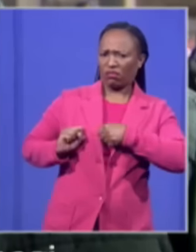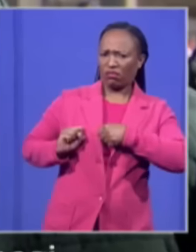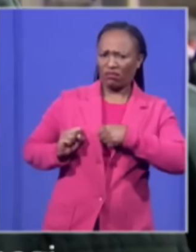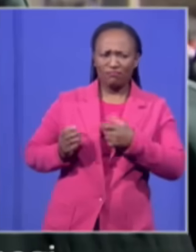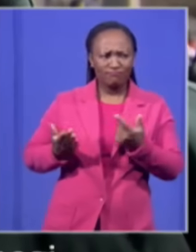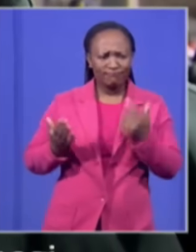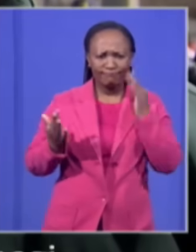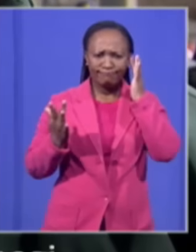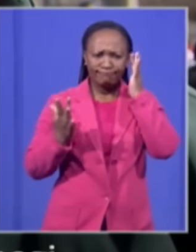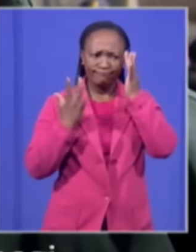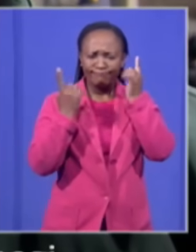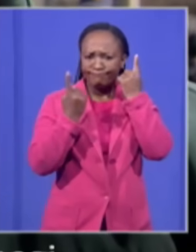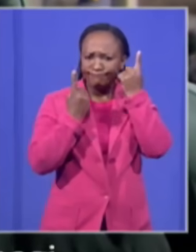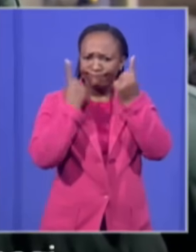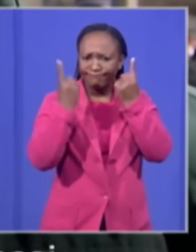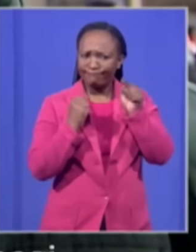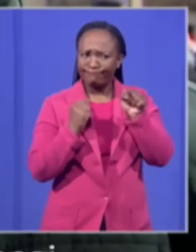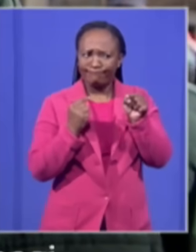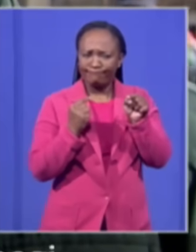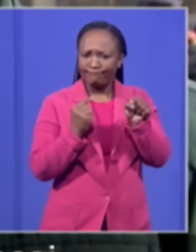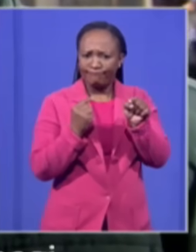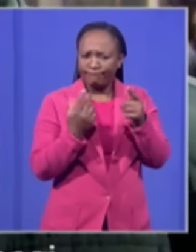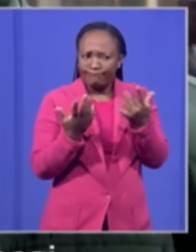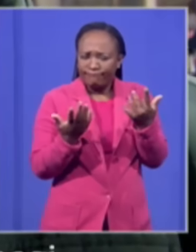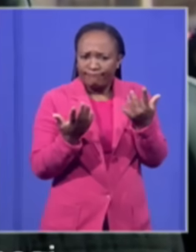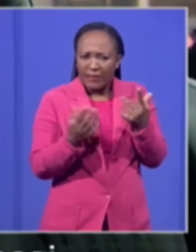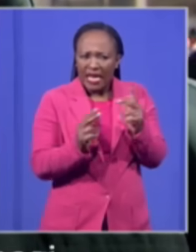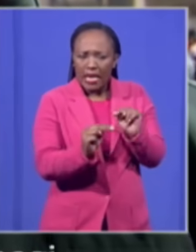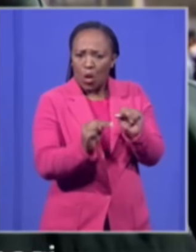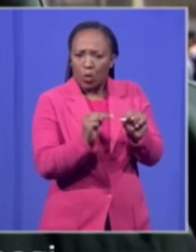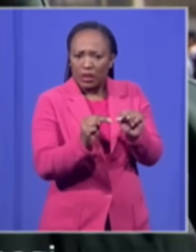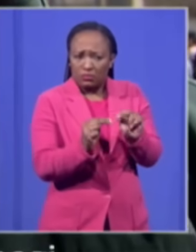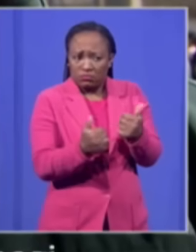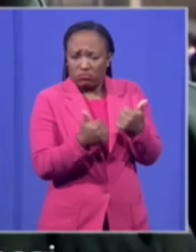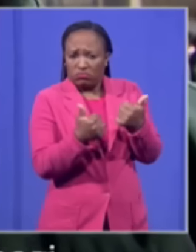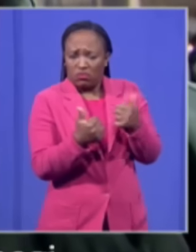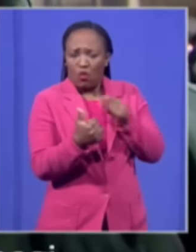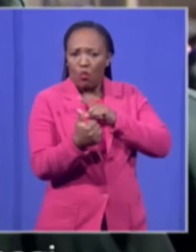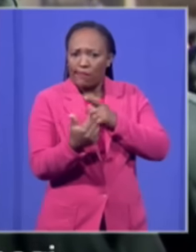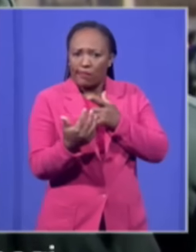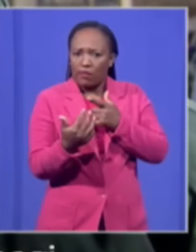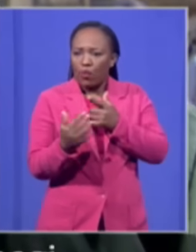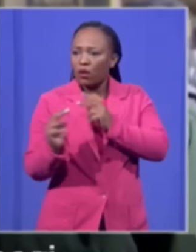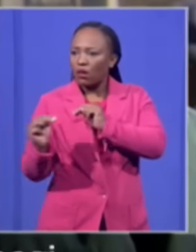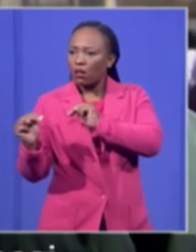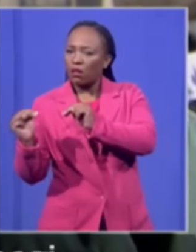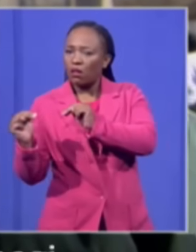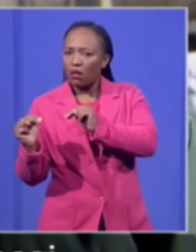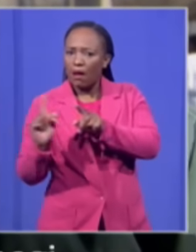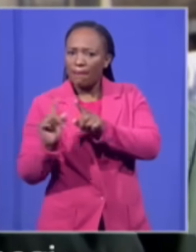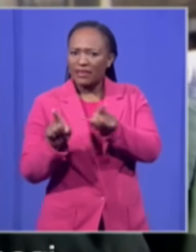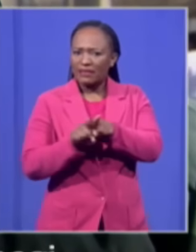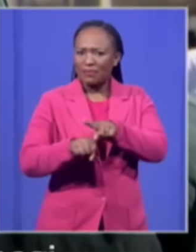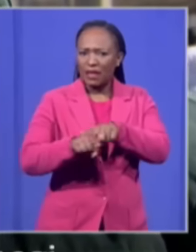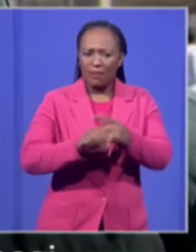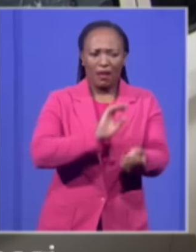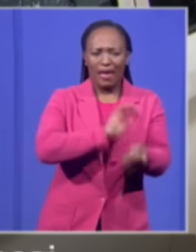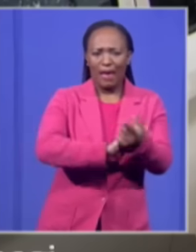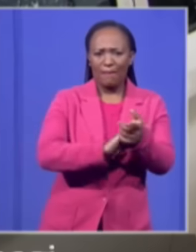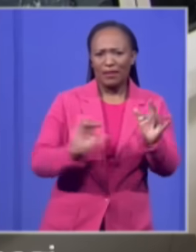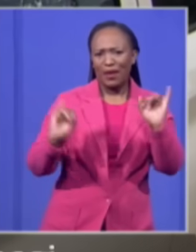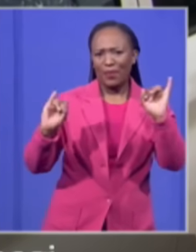myself whether the negotiations are in good faith. Because what is happening around the boardroom is typically what is not happening